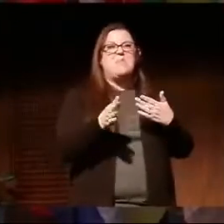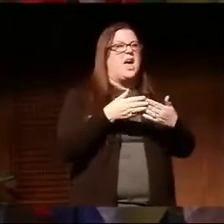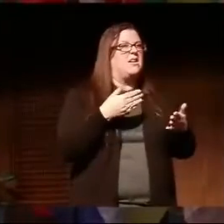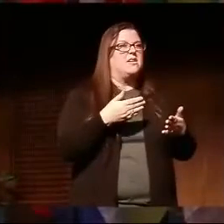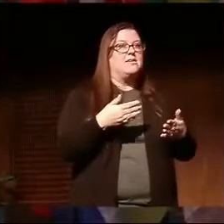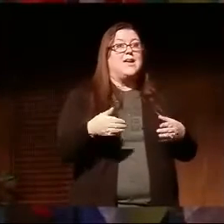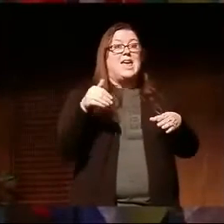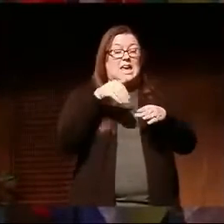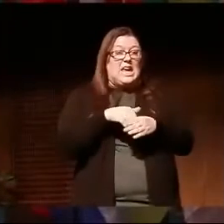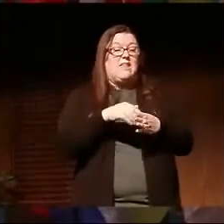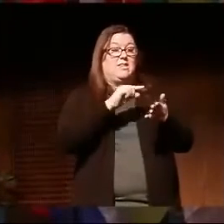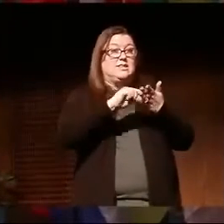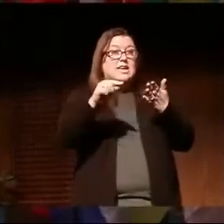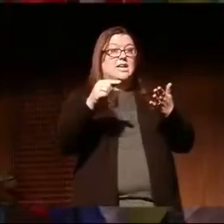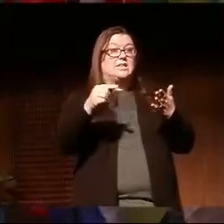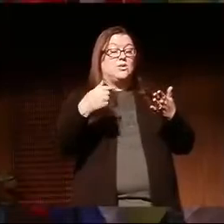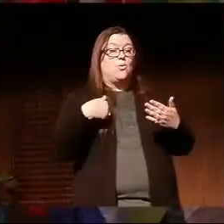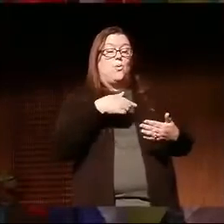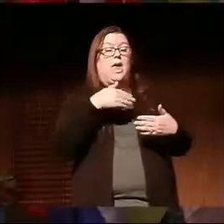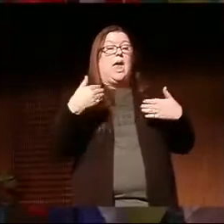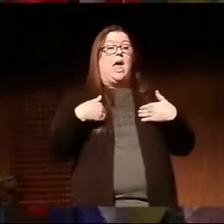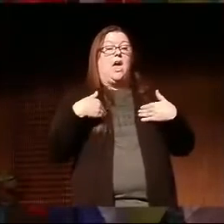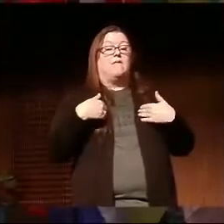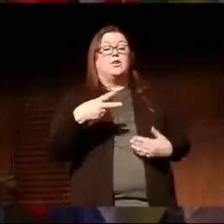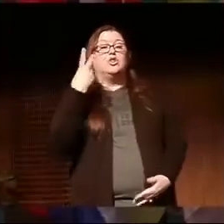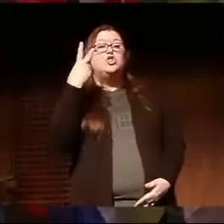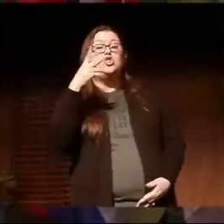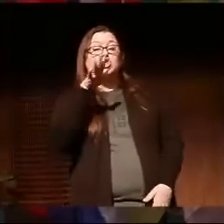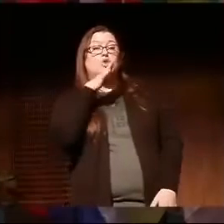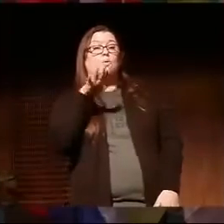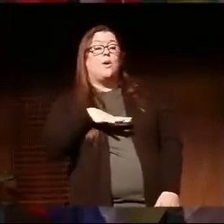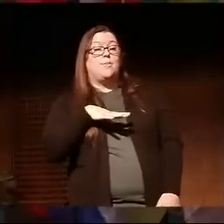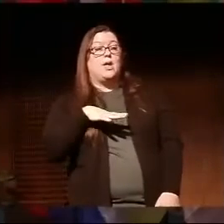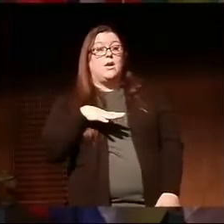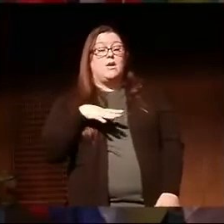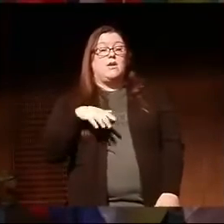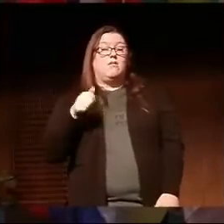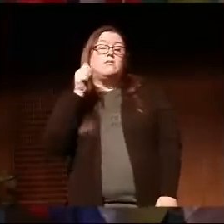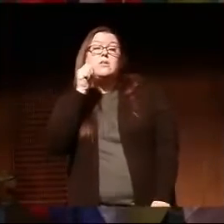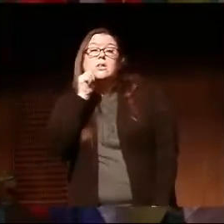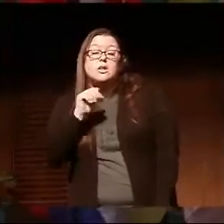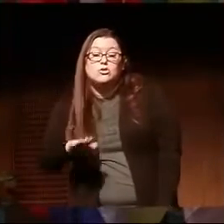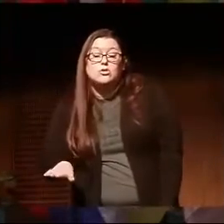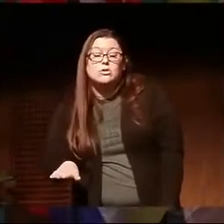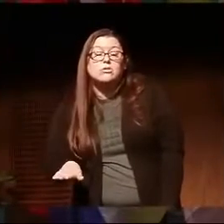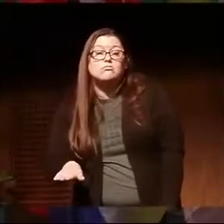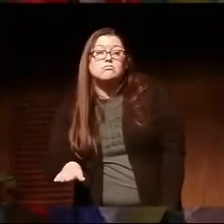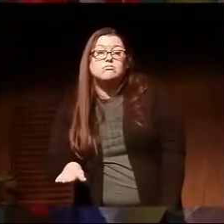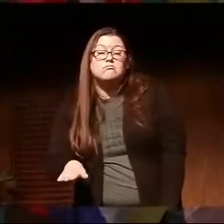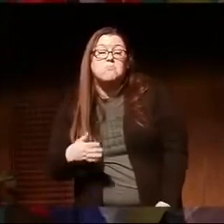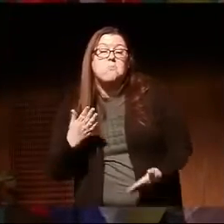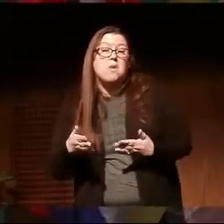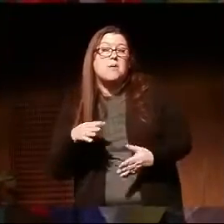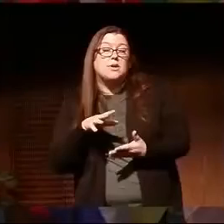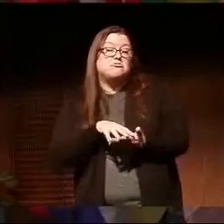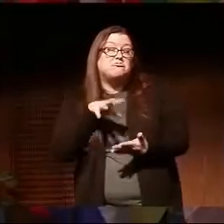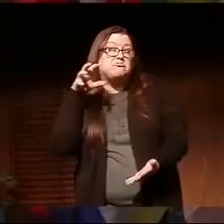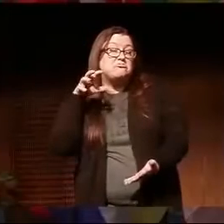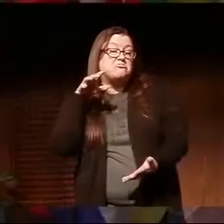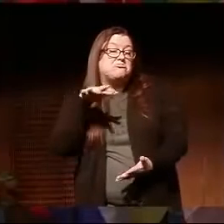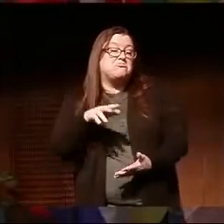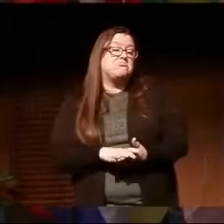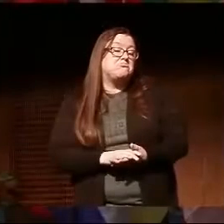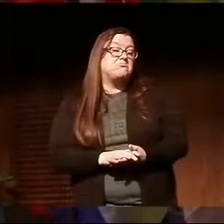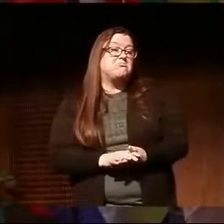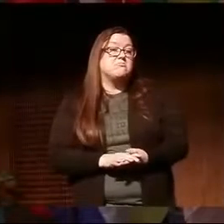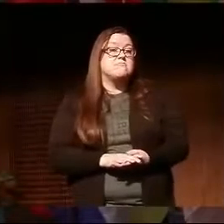In this text, we have two females. One, a little girl, who may be of some means. Her daddy's the ruler of the